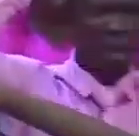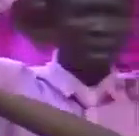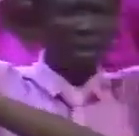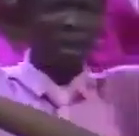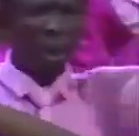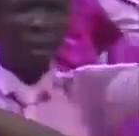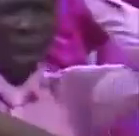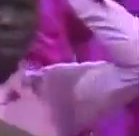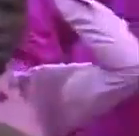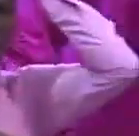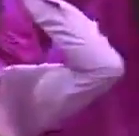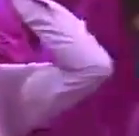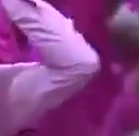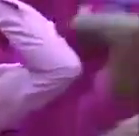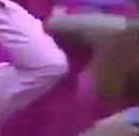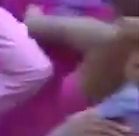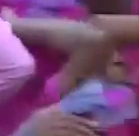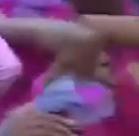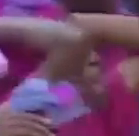Thank you, Father.